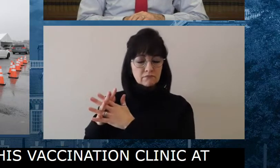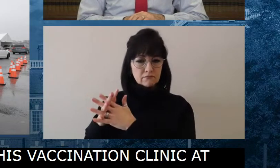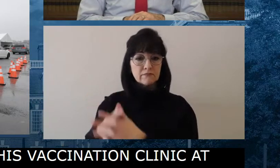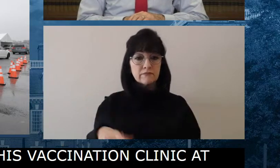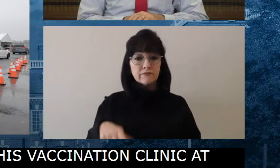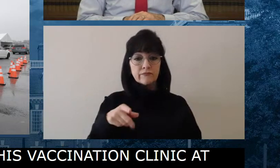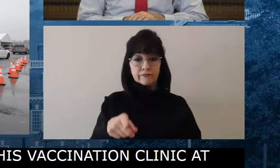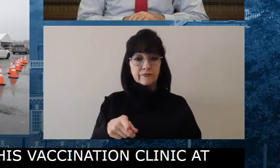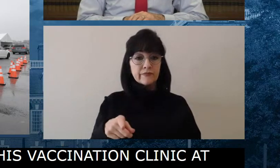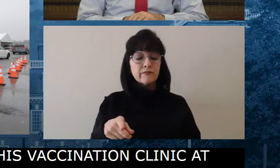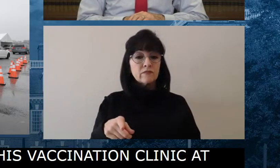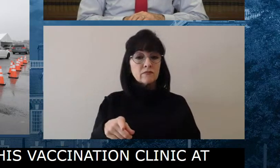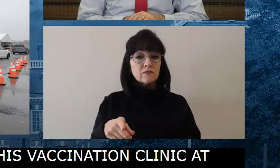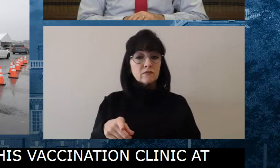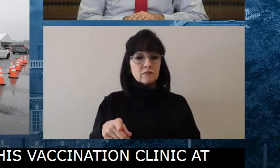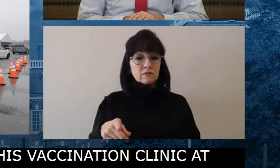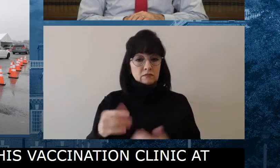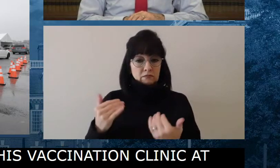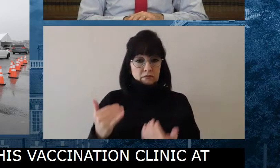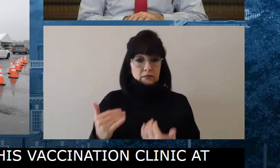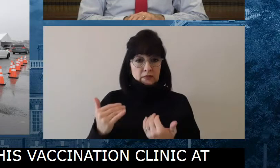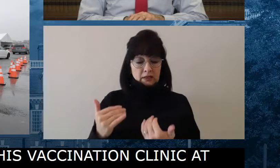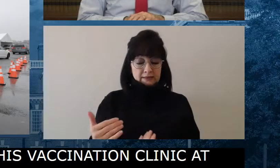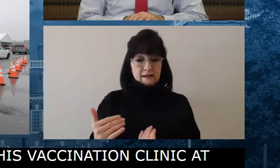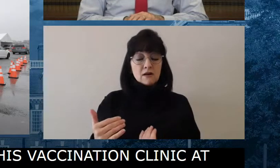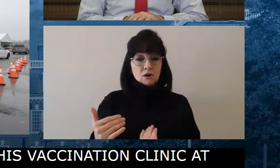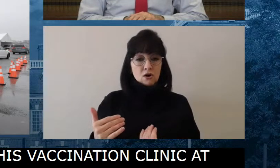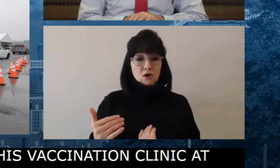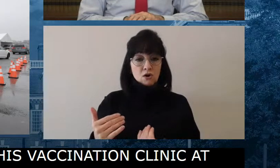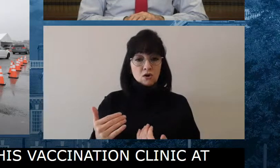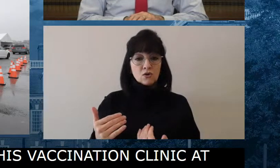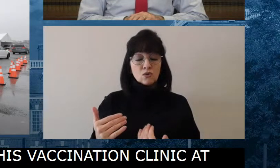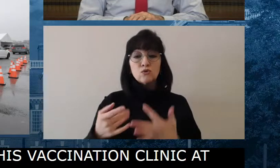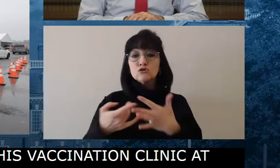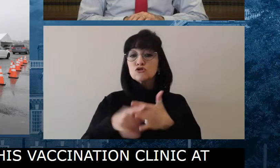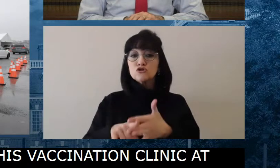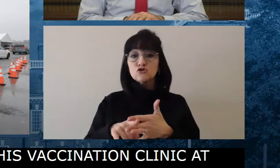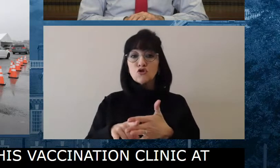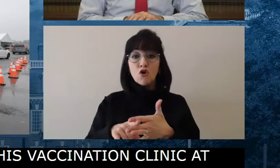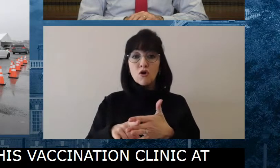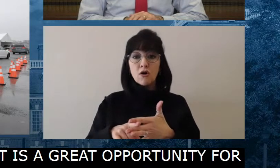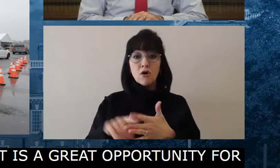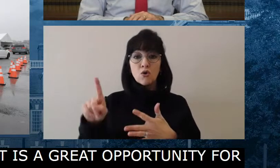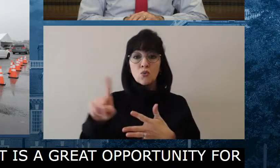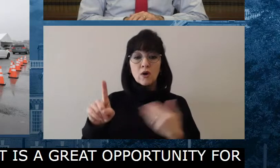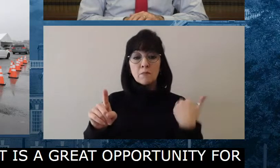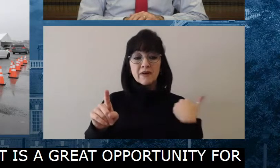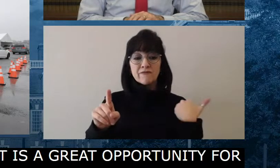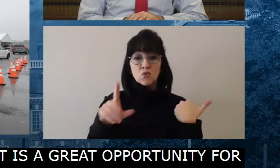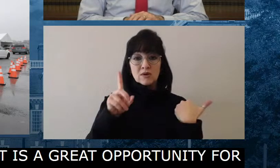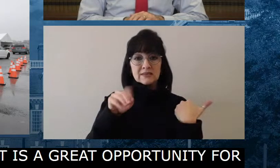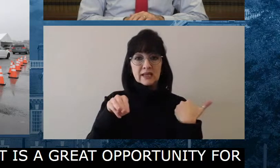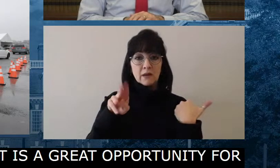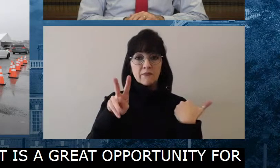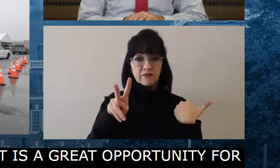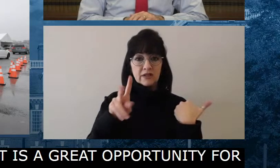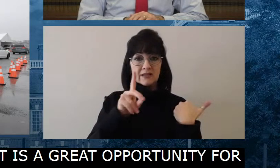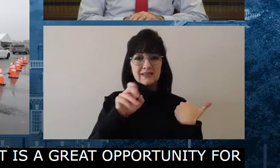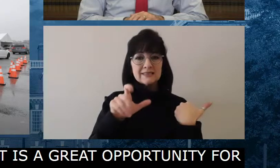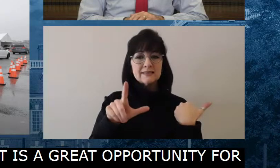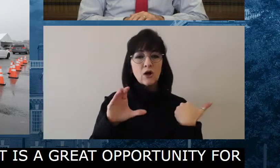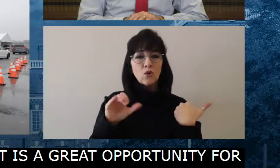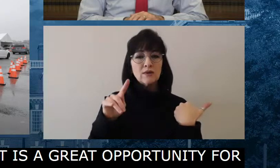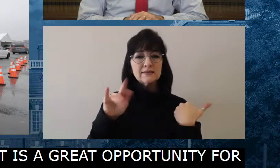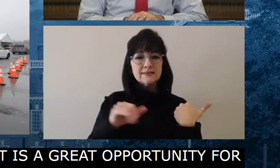to 4 weeks, a little over a month ago at the DMV facilities in Delaware City and in